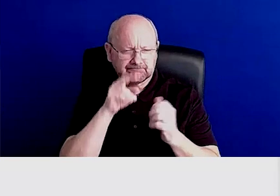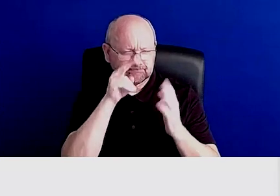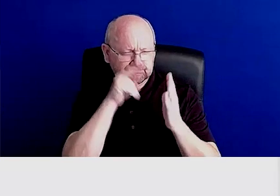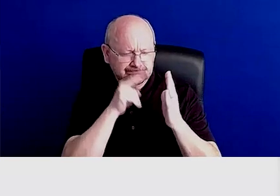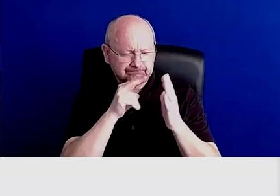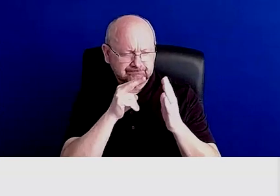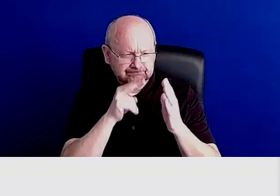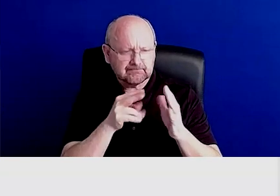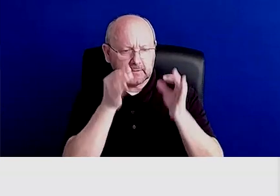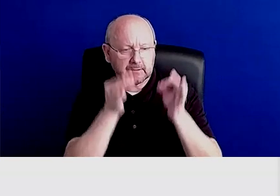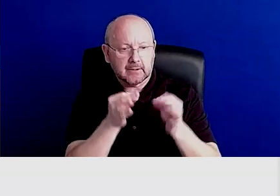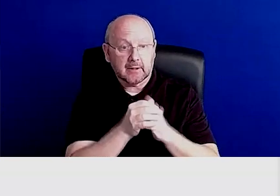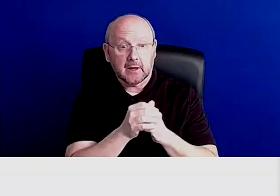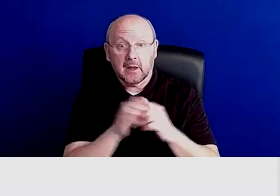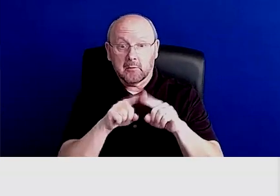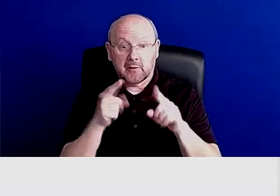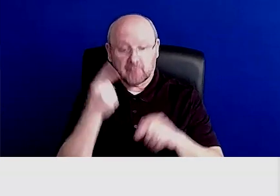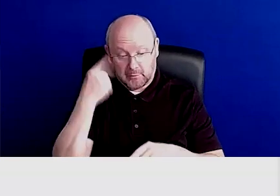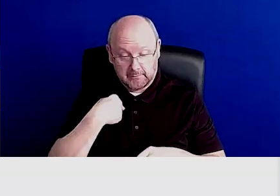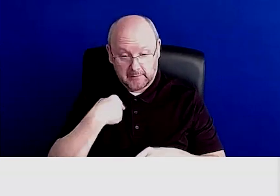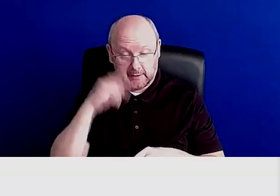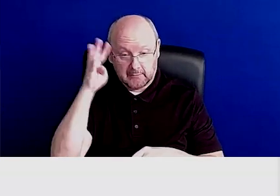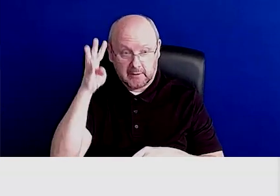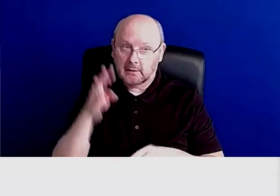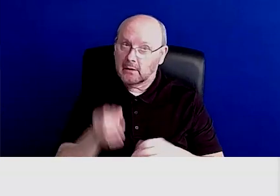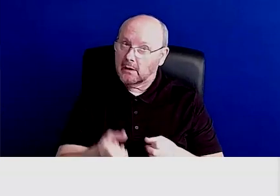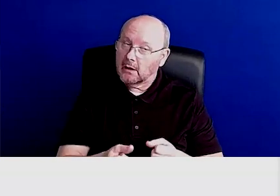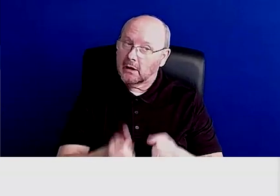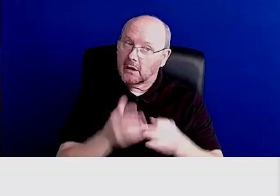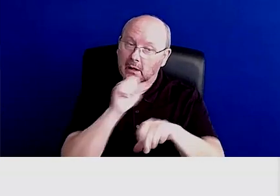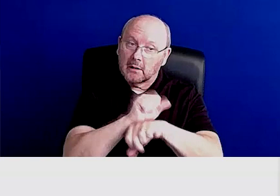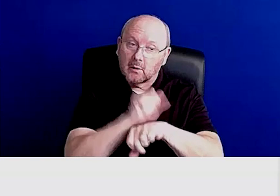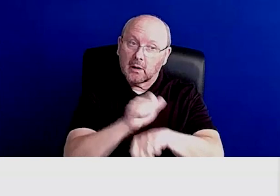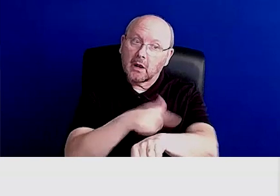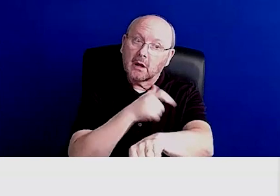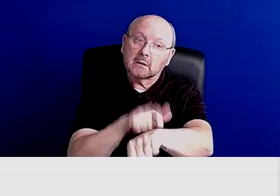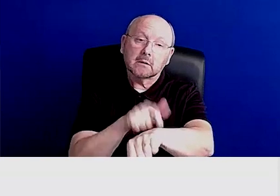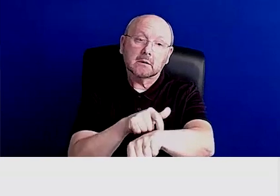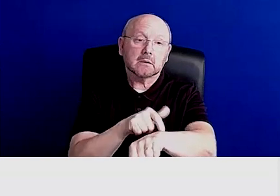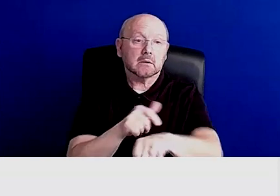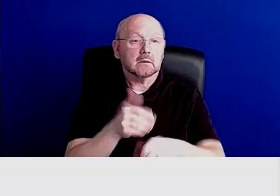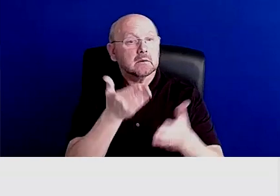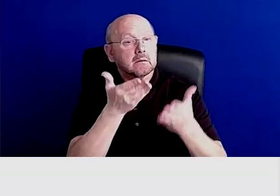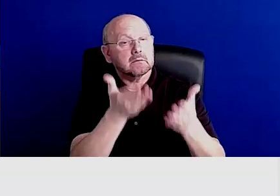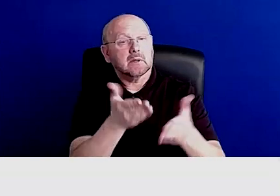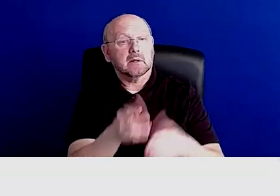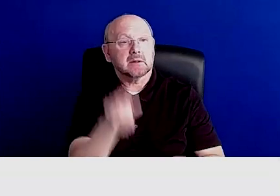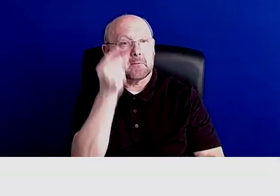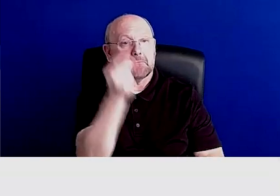would it take me to come up with these? Like a long time, right? It spits it out